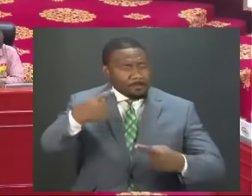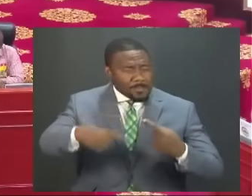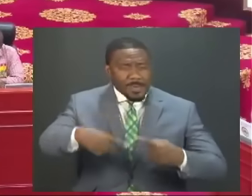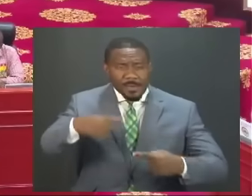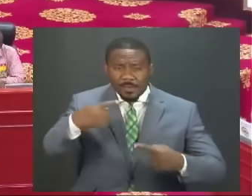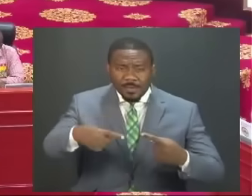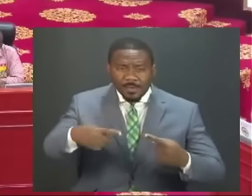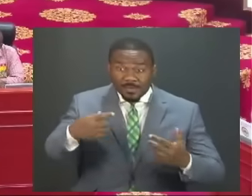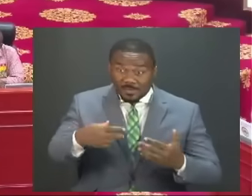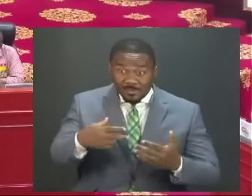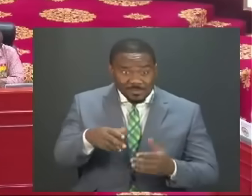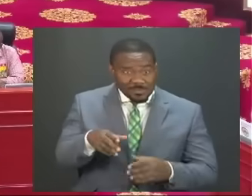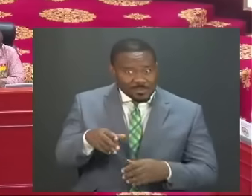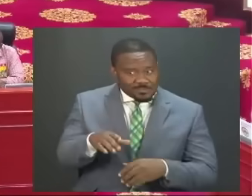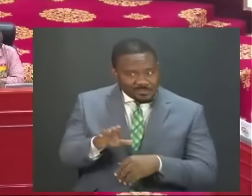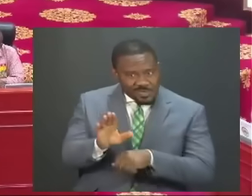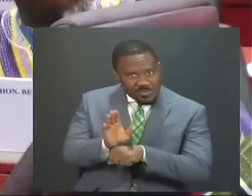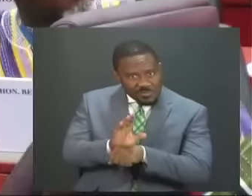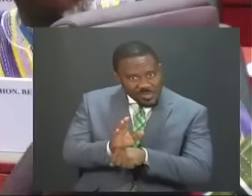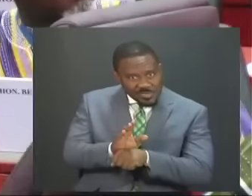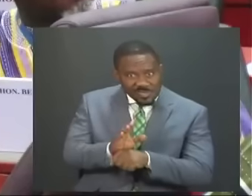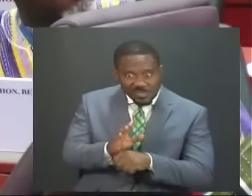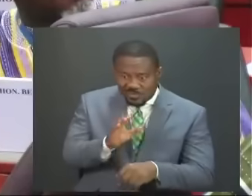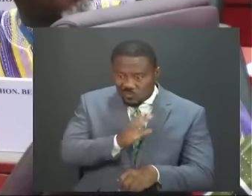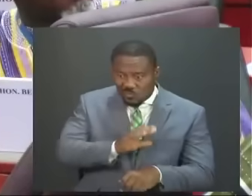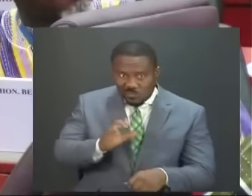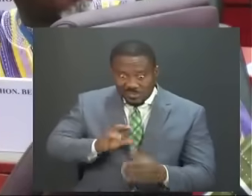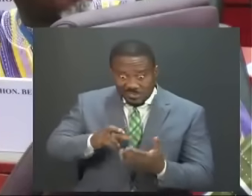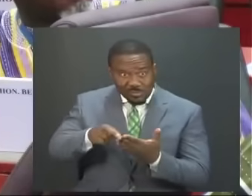a report of the Business Committee.